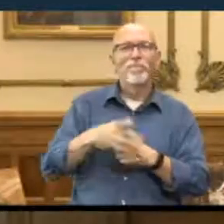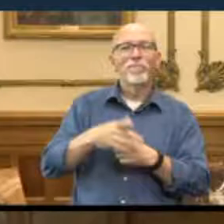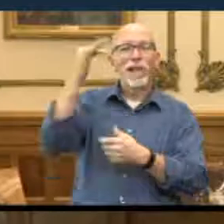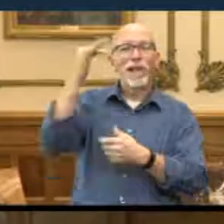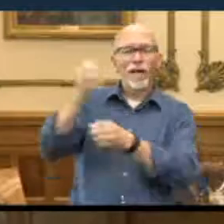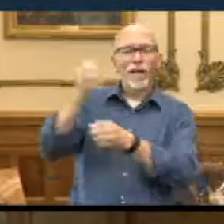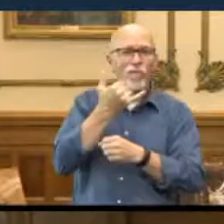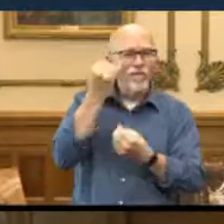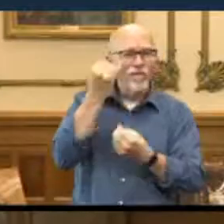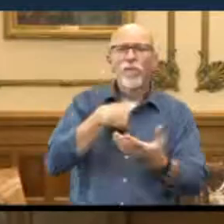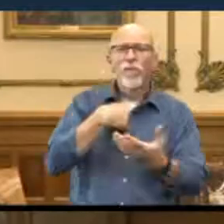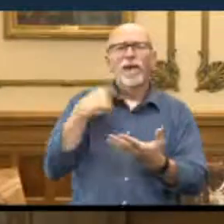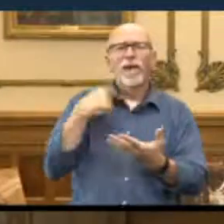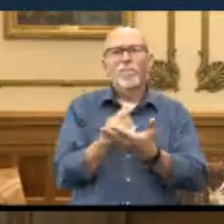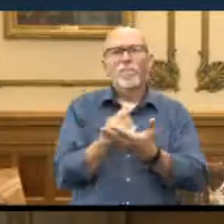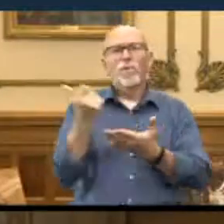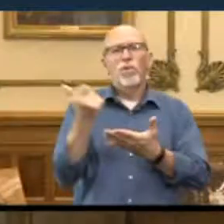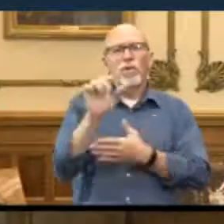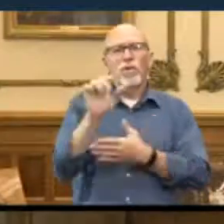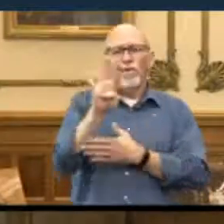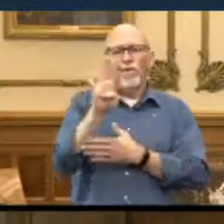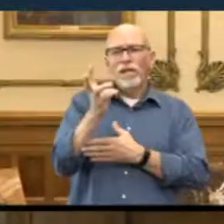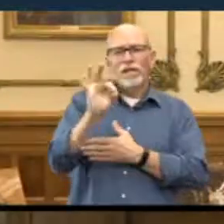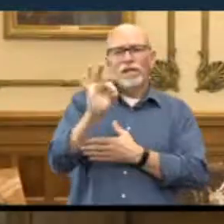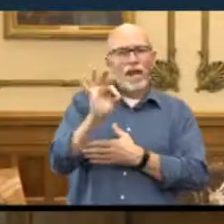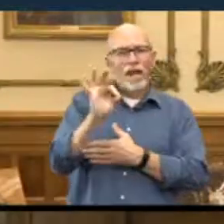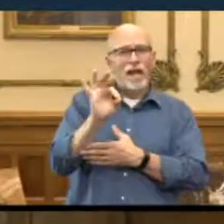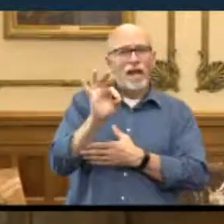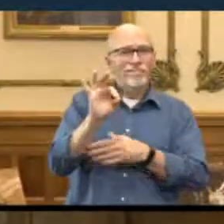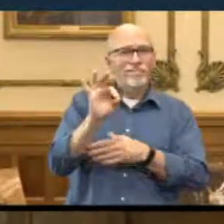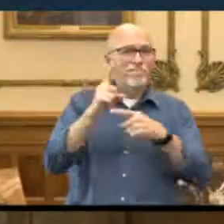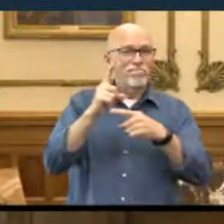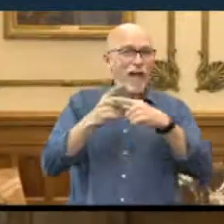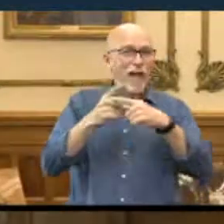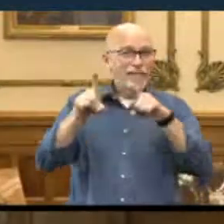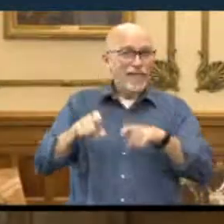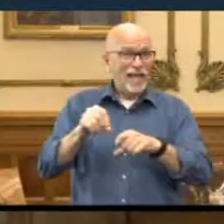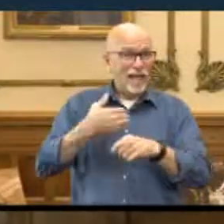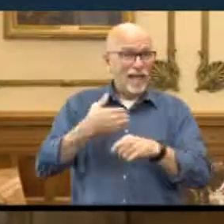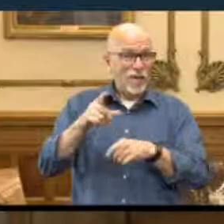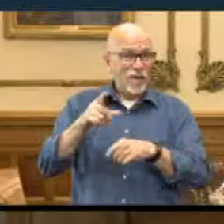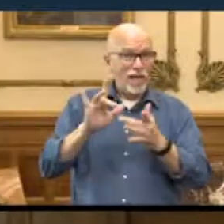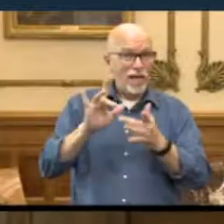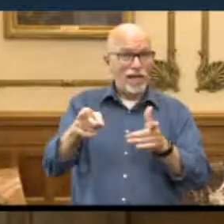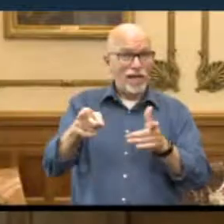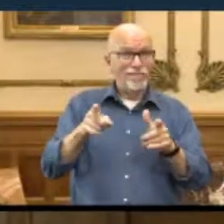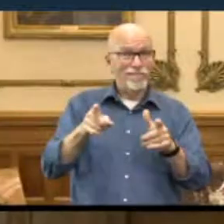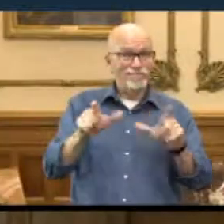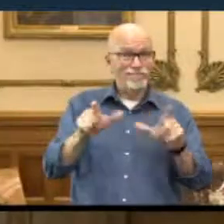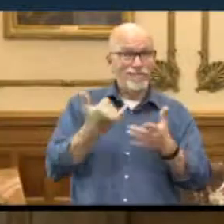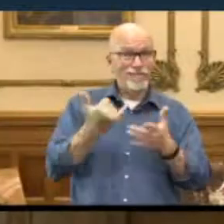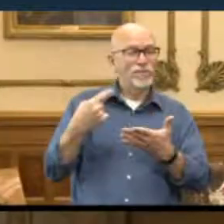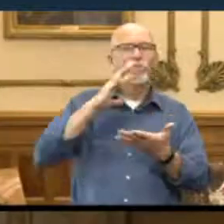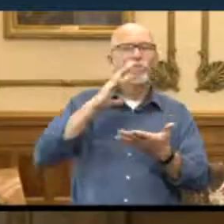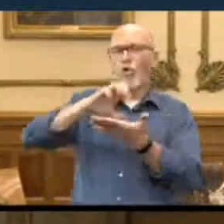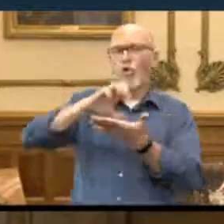we are removing 469 positive results that had been added to our dashboard this week, and we are expecting a corrected file from